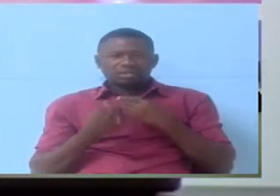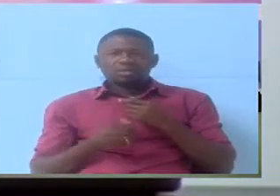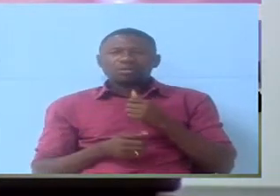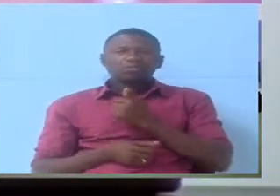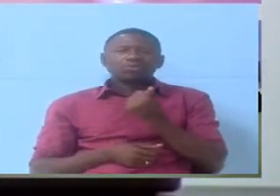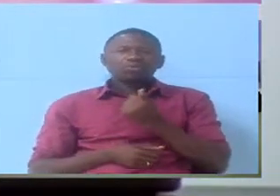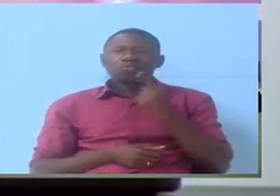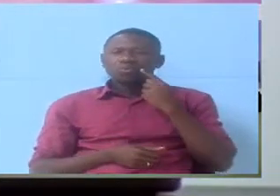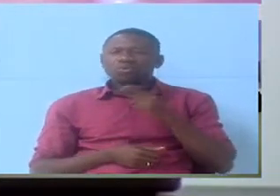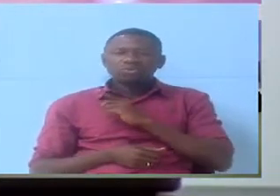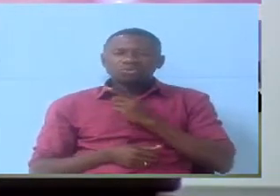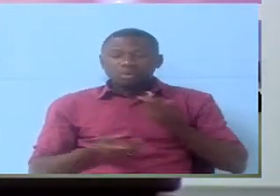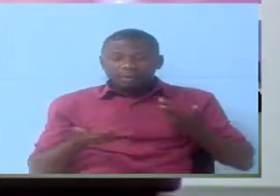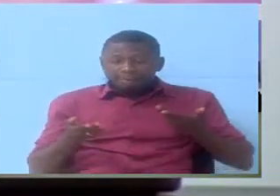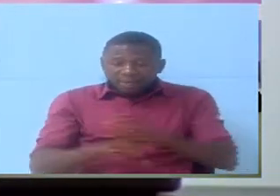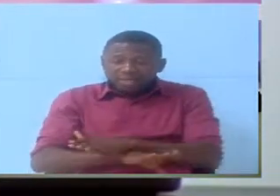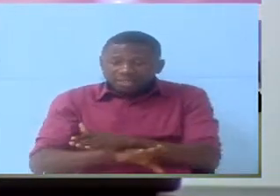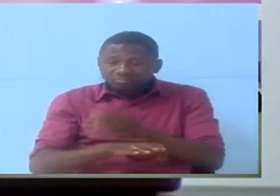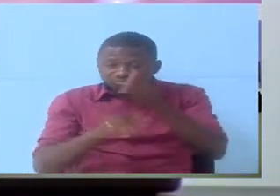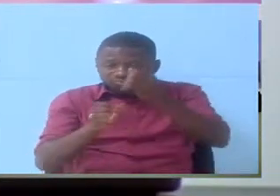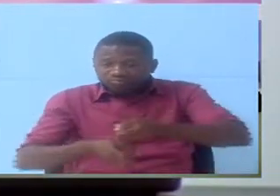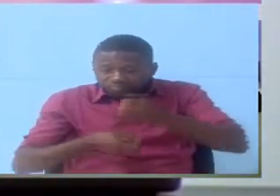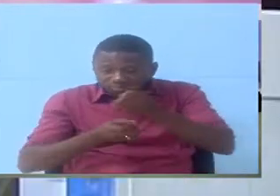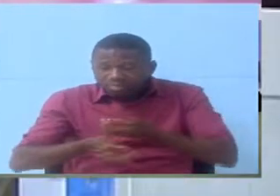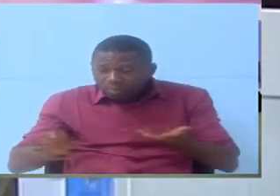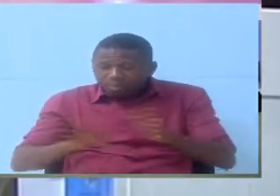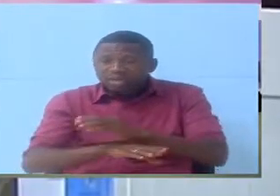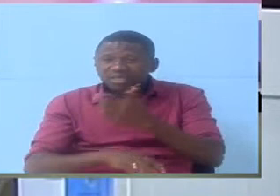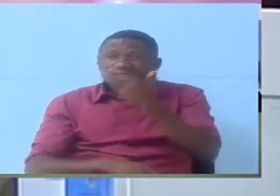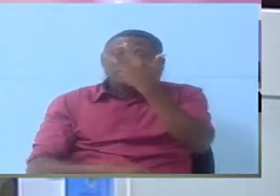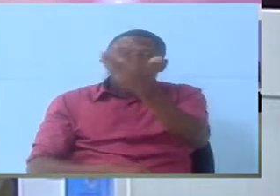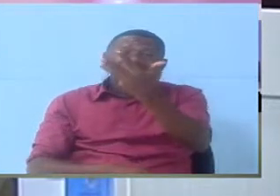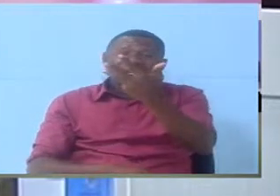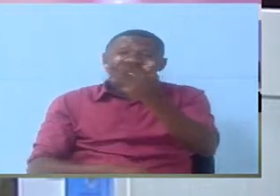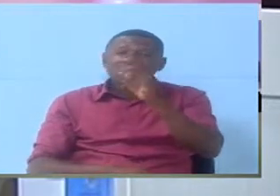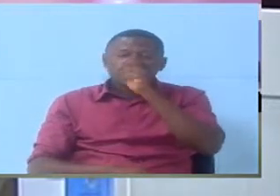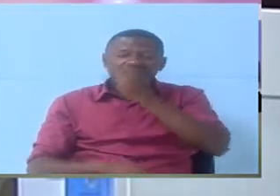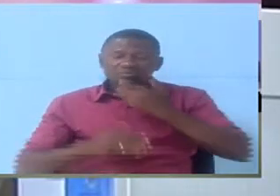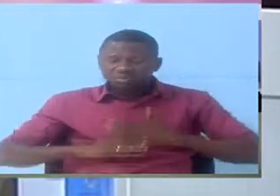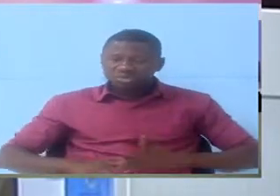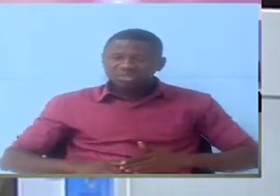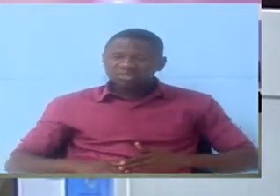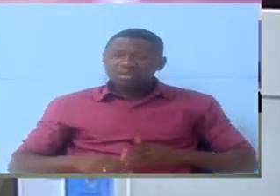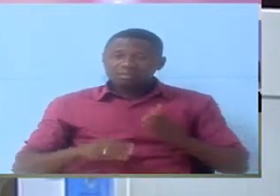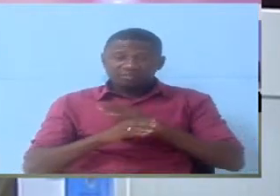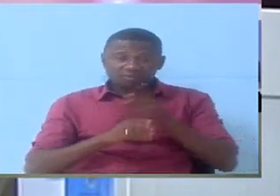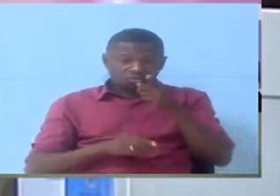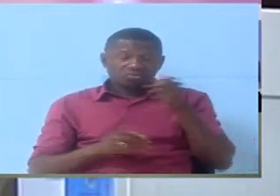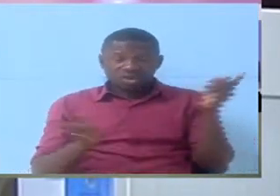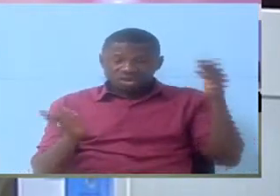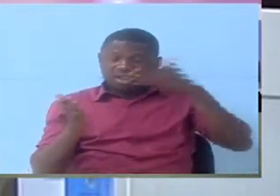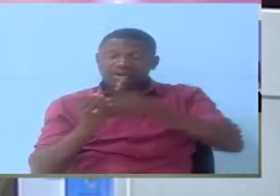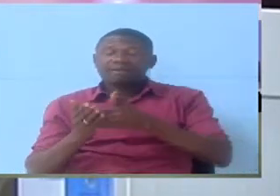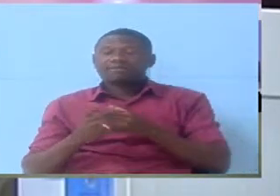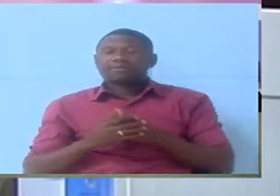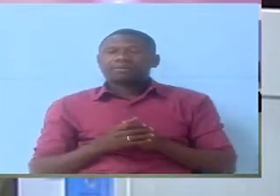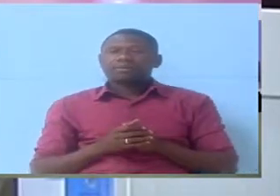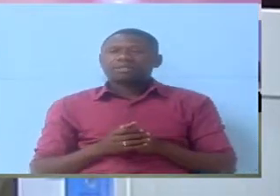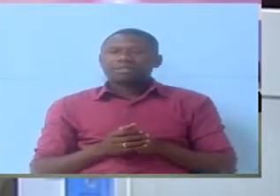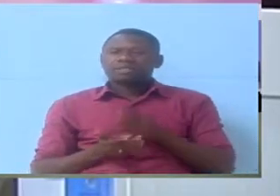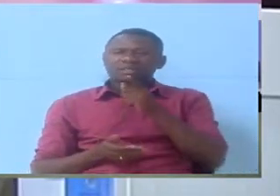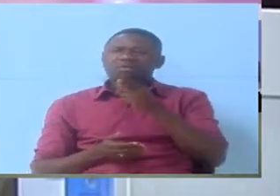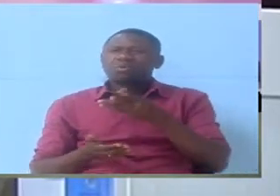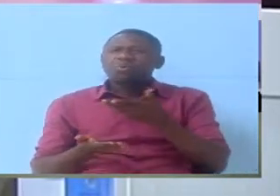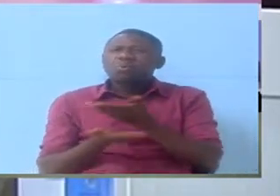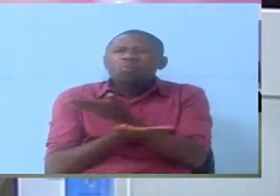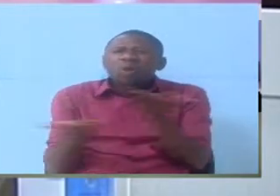fure kolontole bade janite futa. When he told me. I said, but where did you bury them? He said